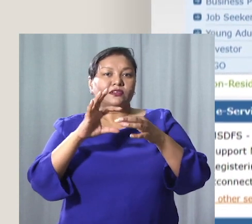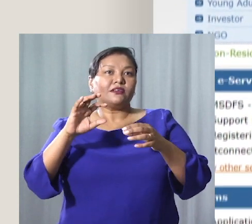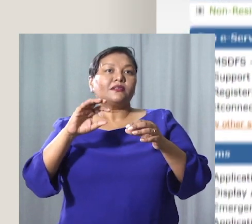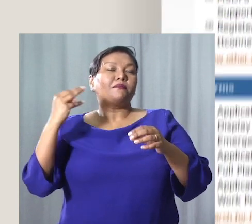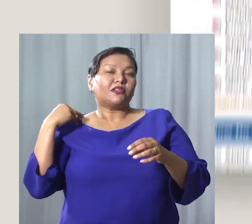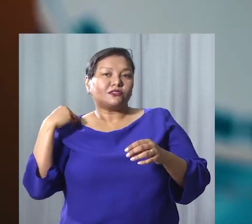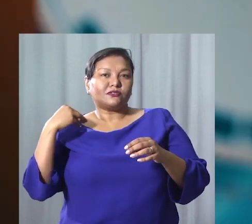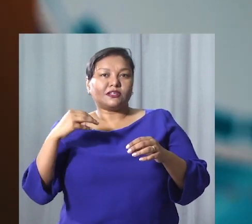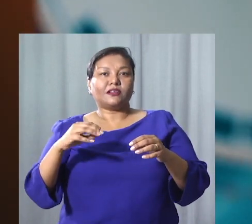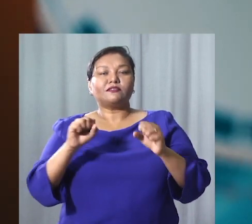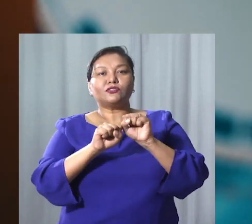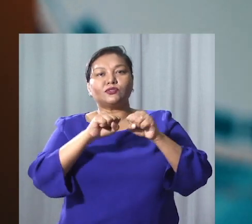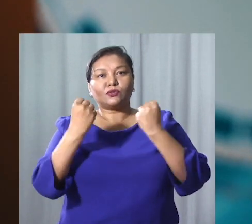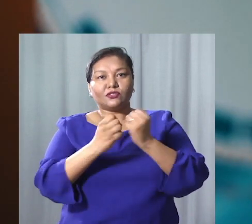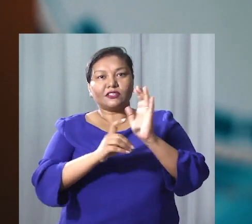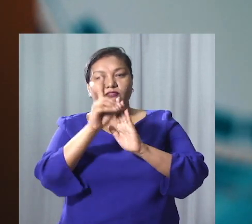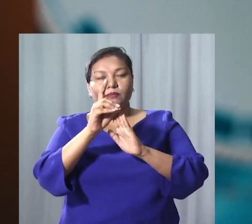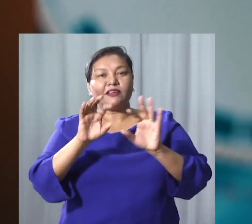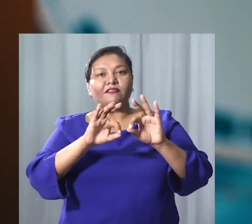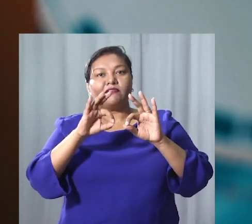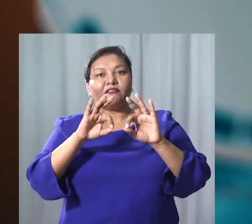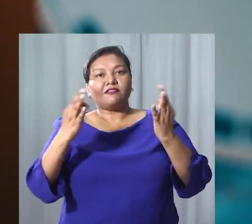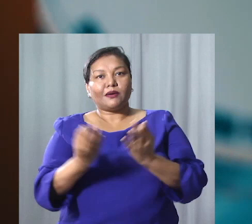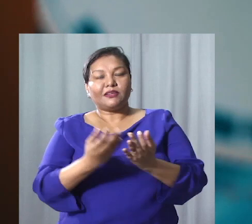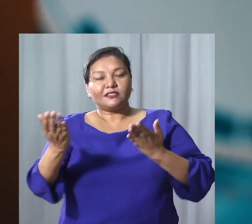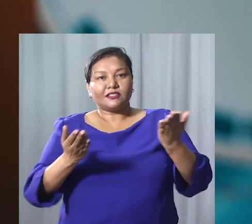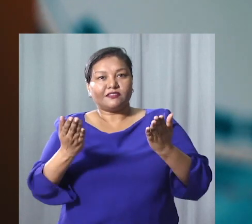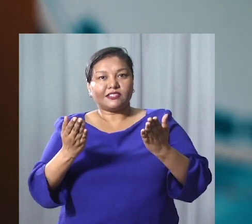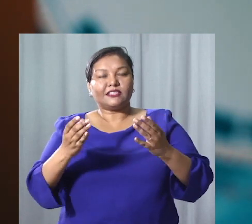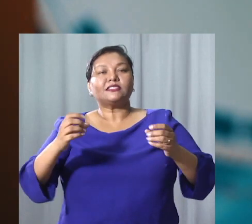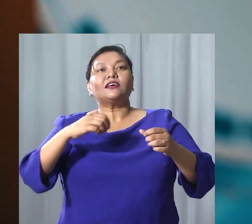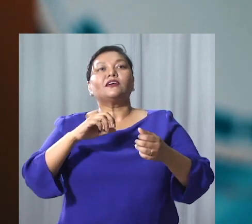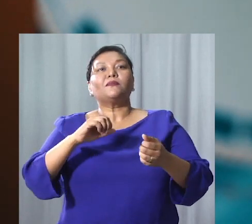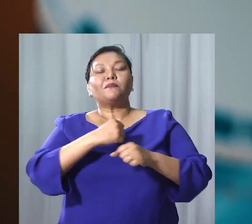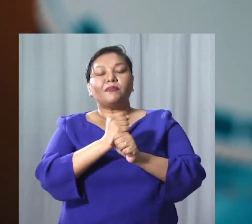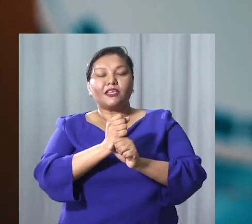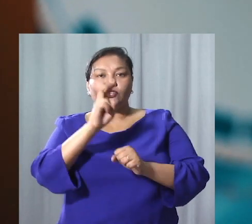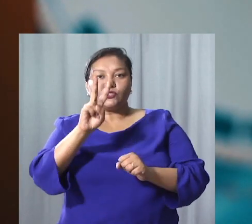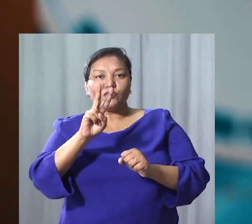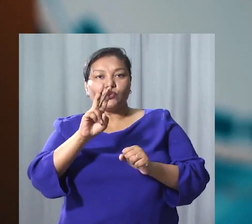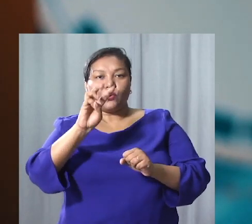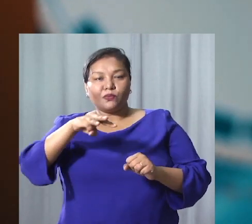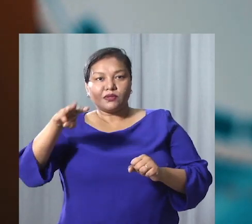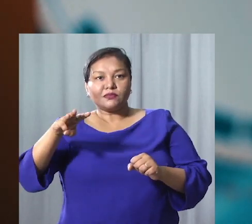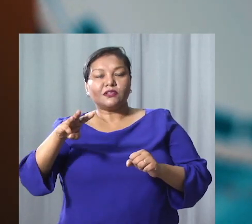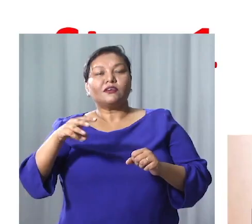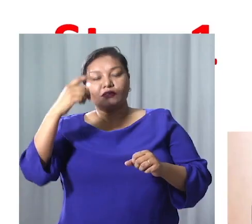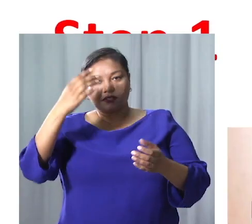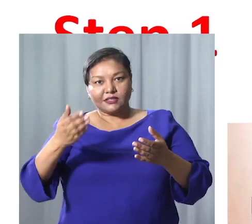the automation of the application processes for two of the ministry's most subscribed